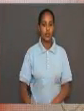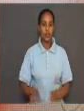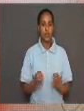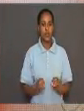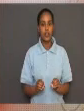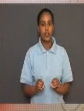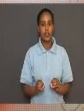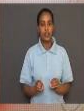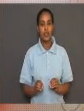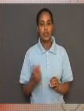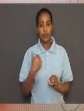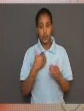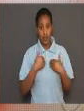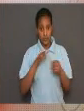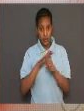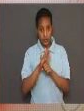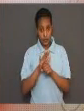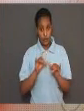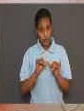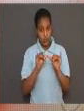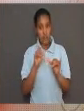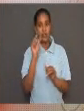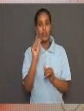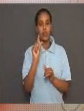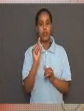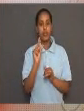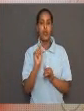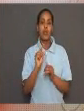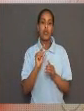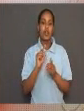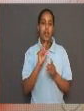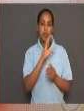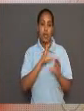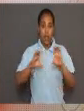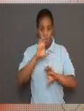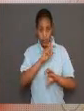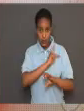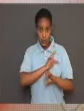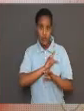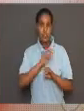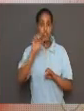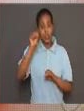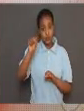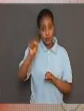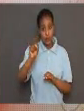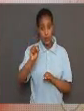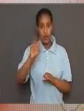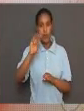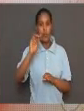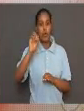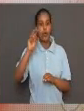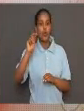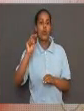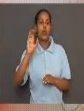Students, we have just gone over a few of the chemical properties of saturated